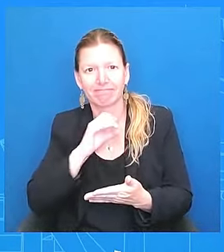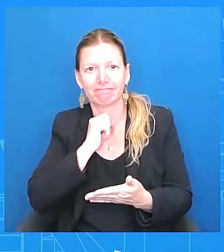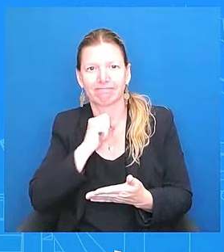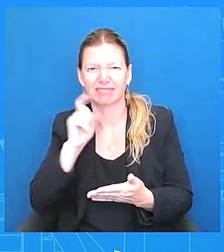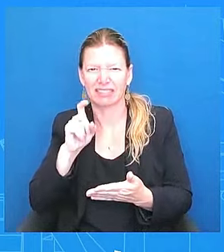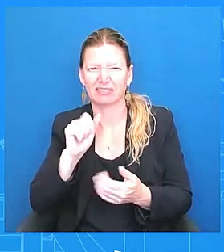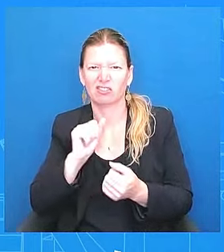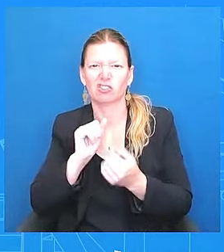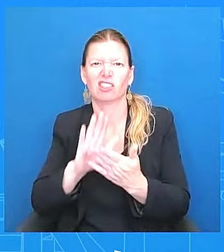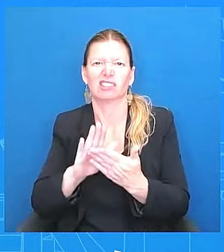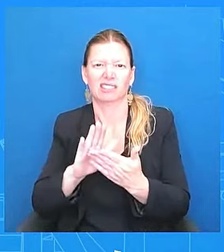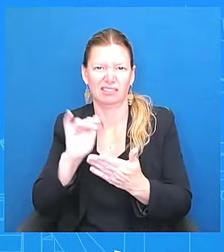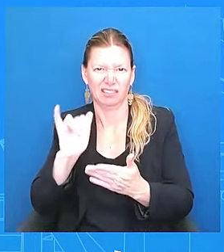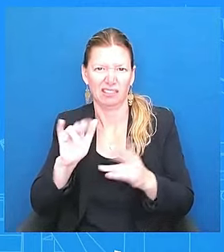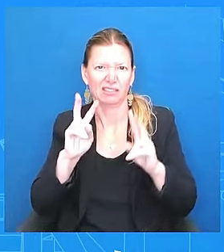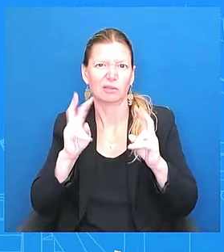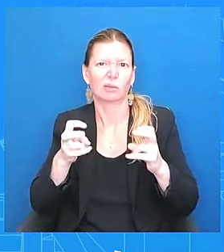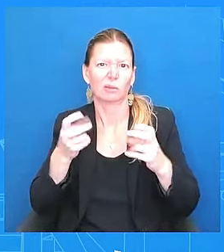I'm going to go to the back. I'm going to come.